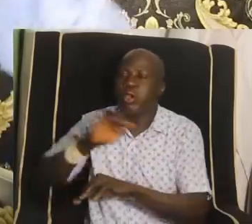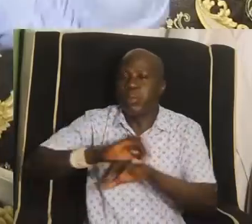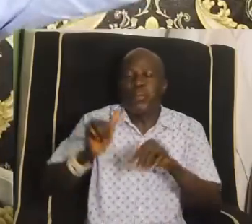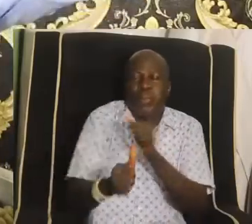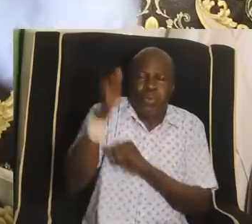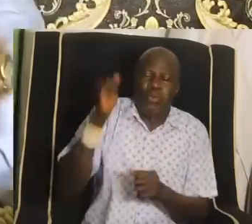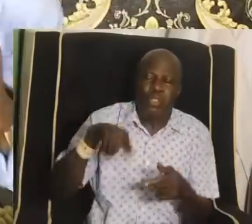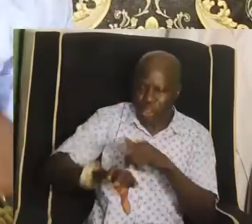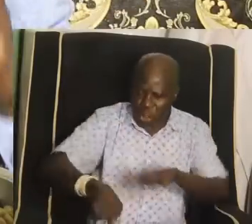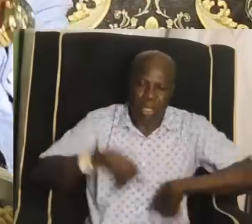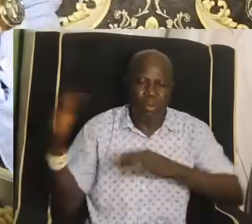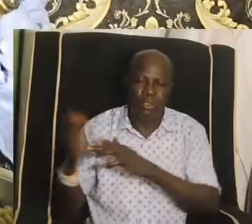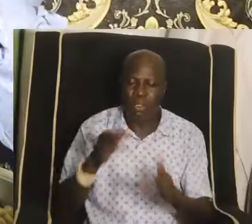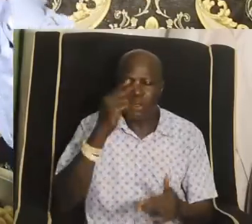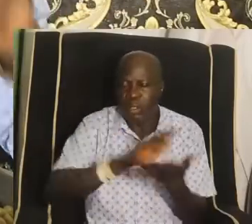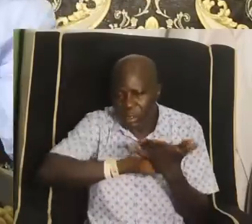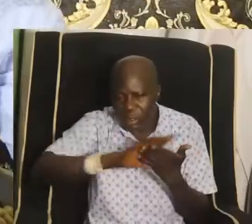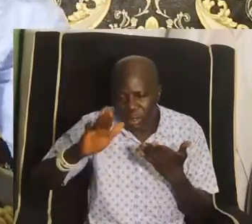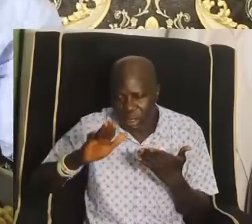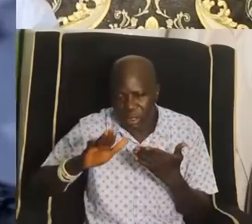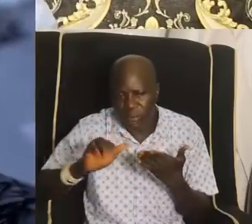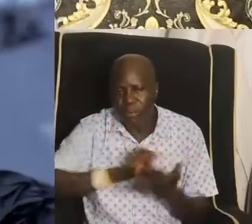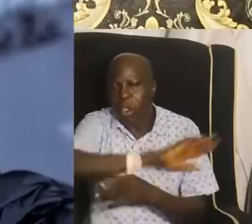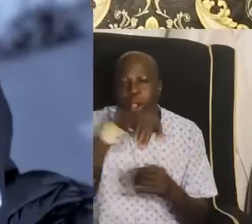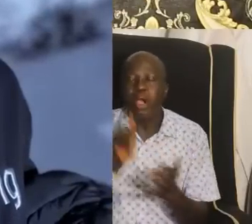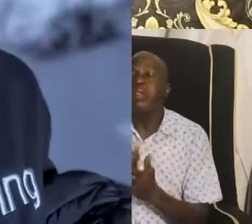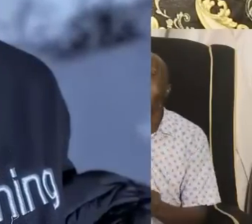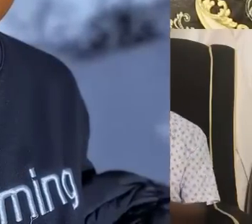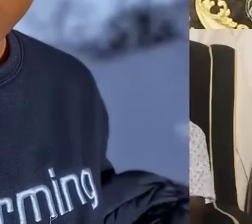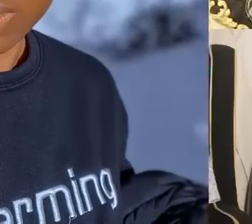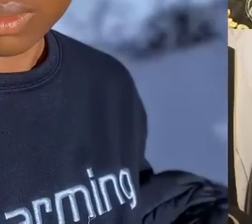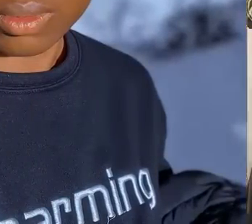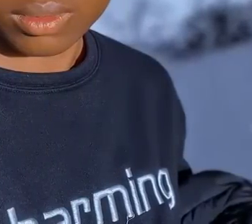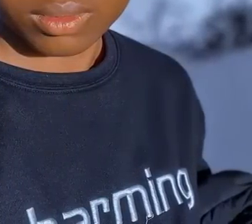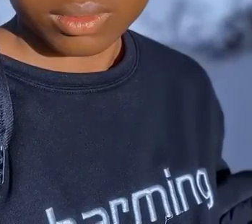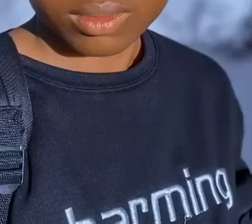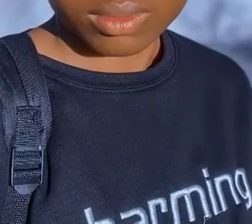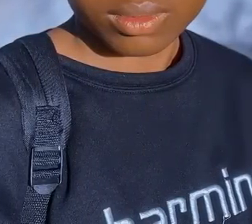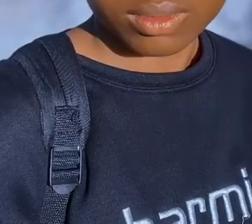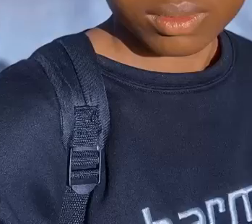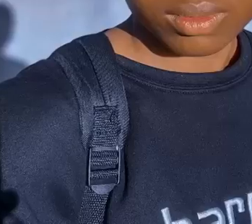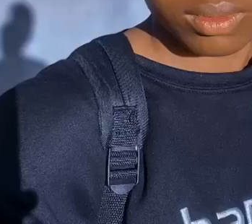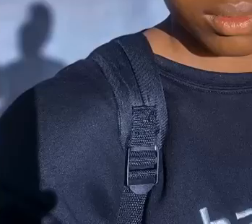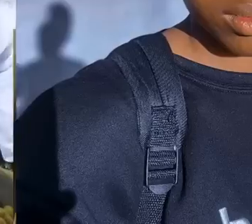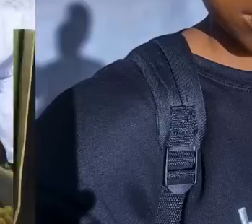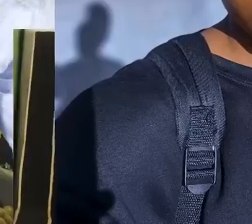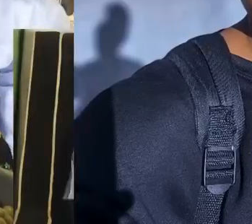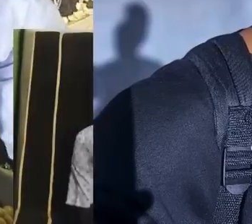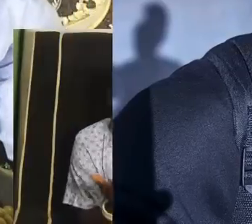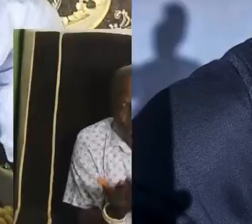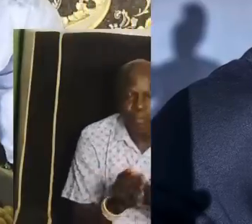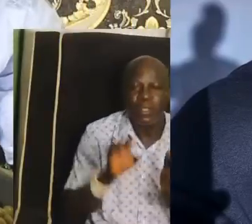in your life will be raised. Part of the promise of this month, you will share the book of Ezekiel.